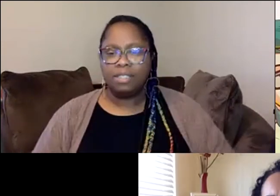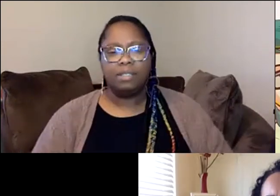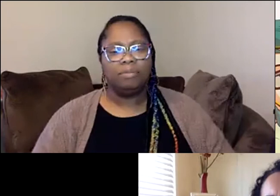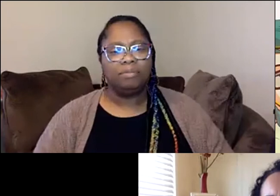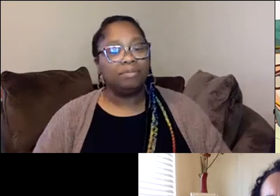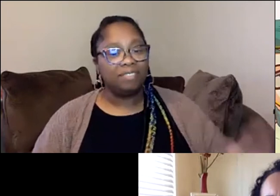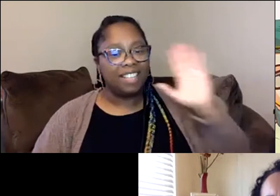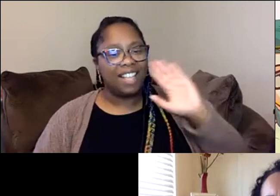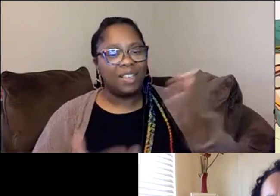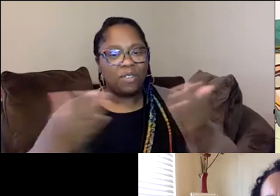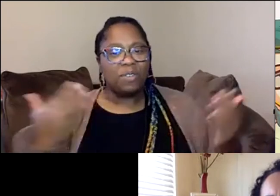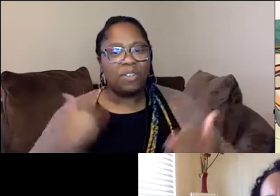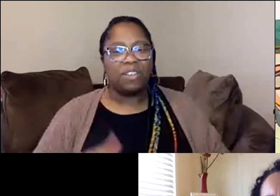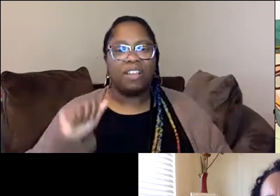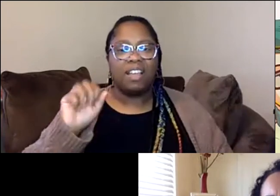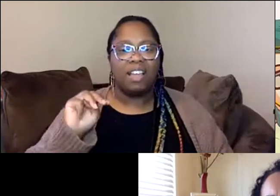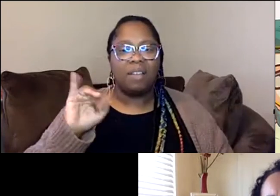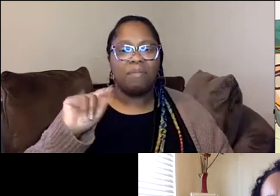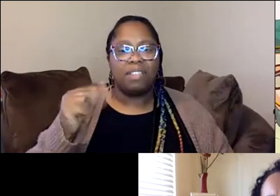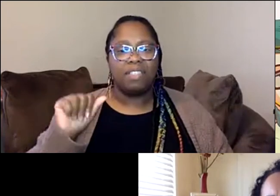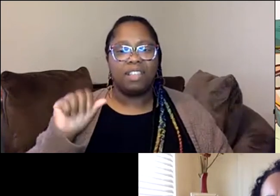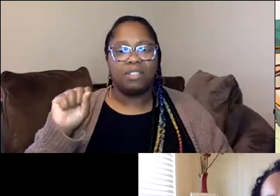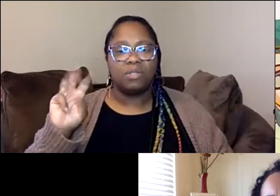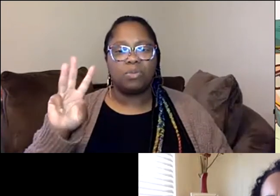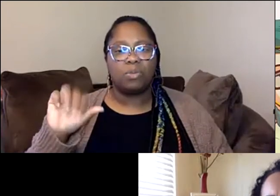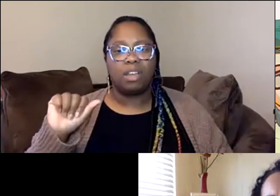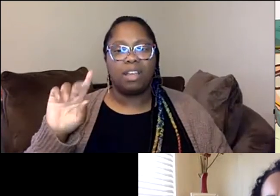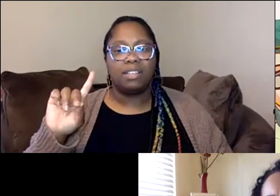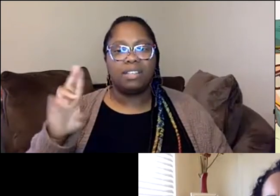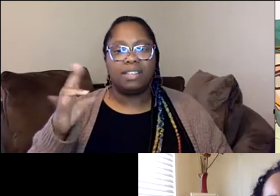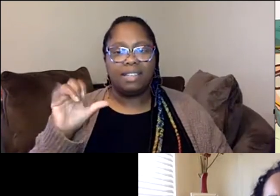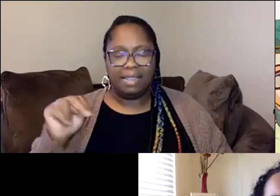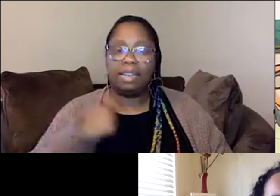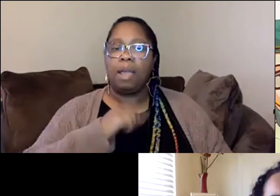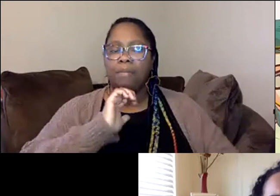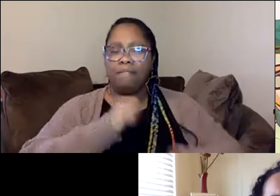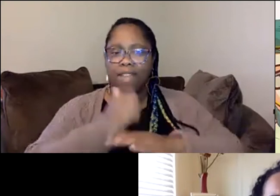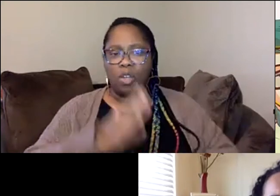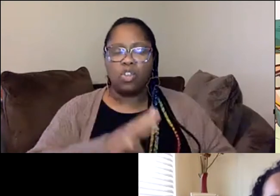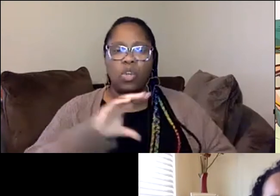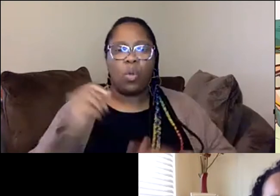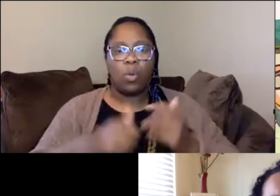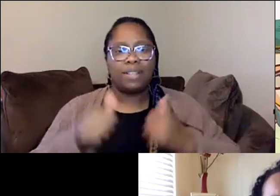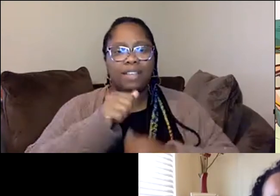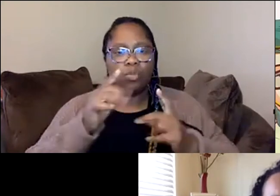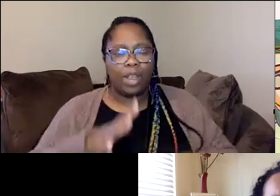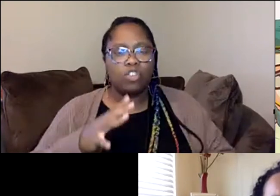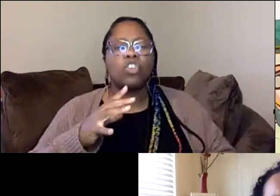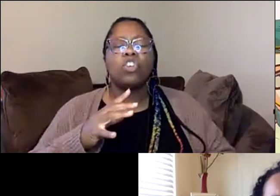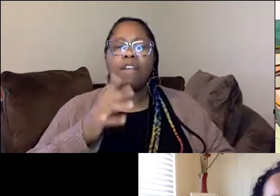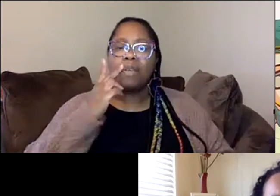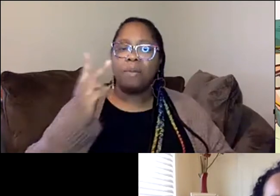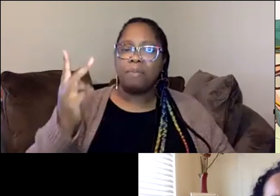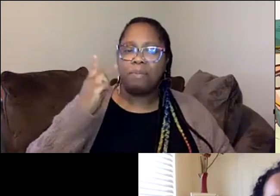Hello, everyone. I'm Amita Swadin. I am the founder and co-executive director of Mirror Memoirs. We are a